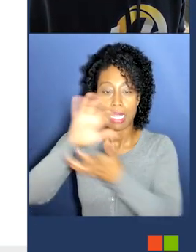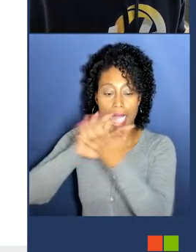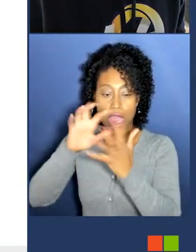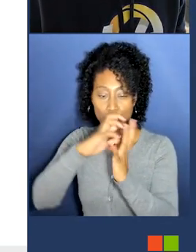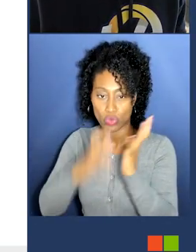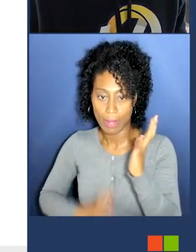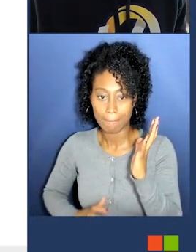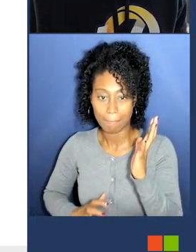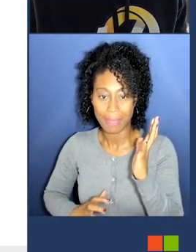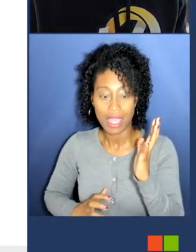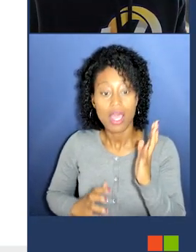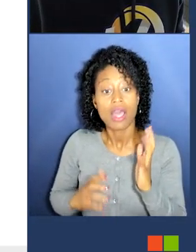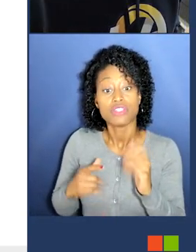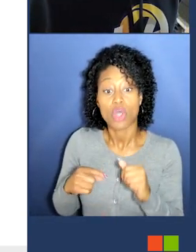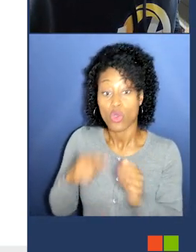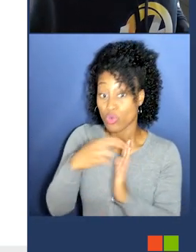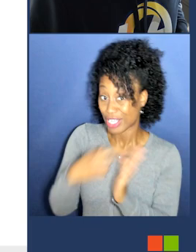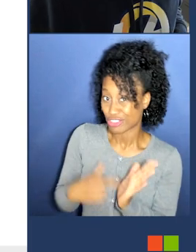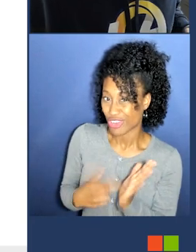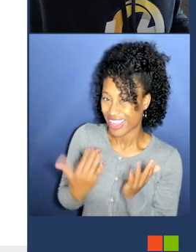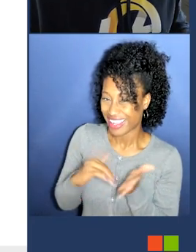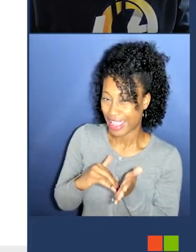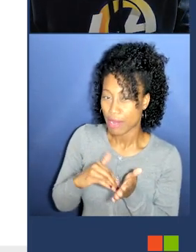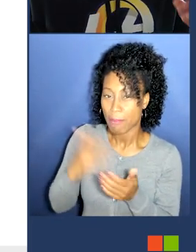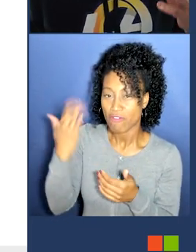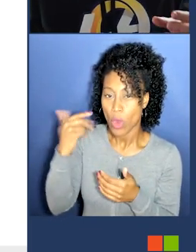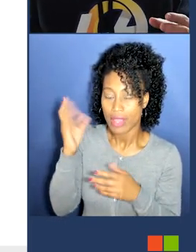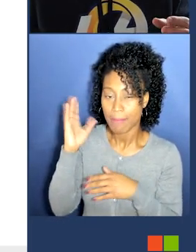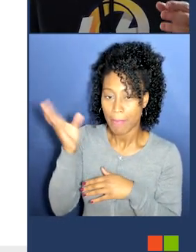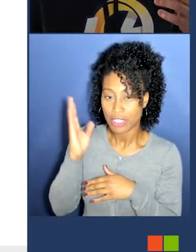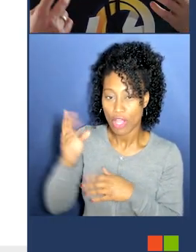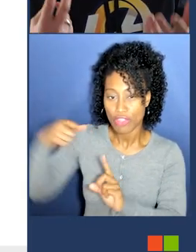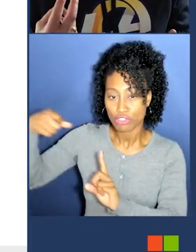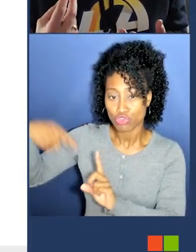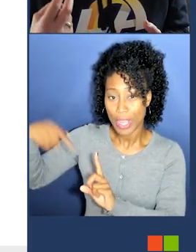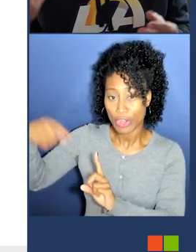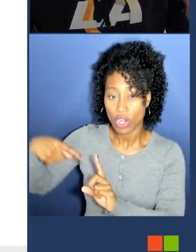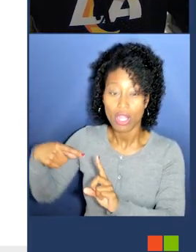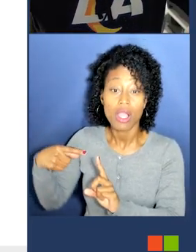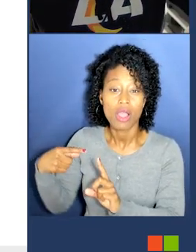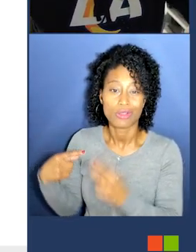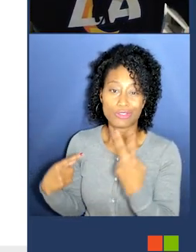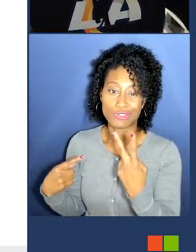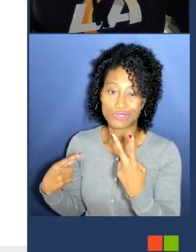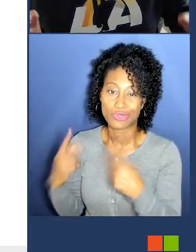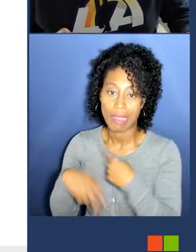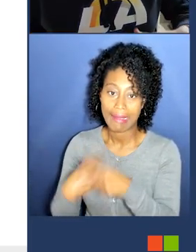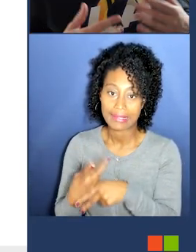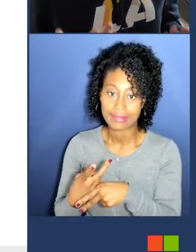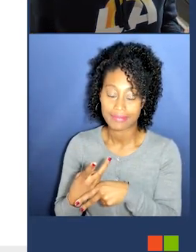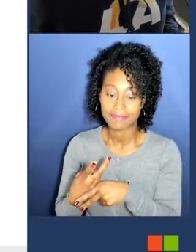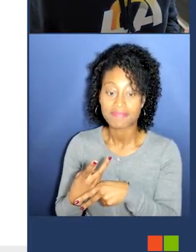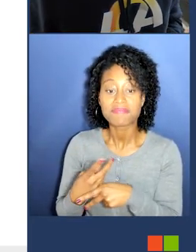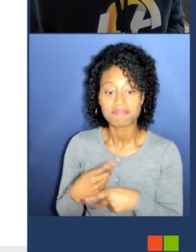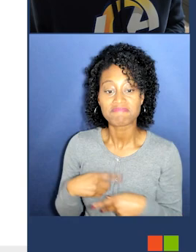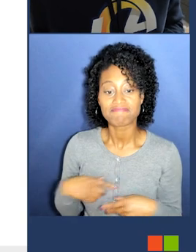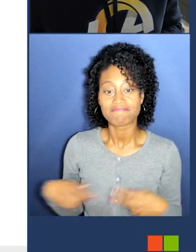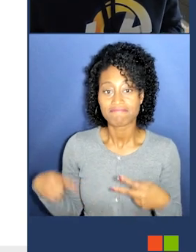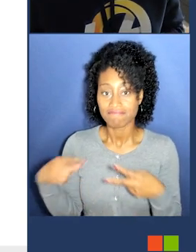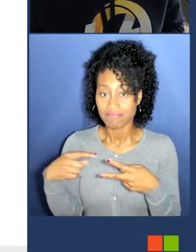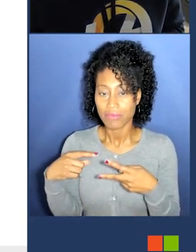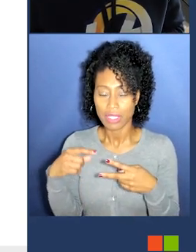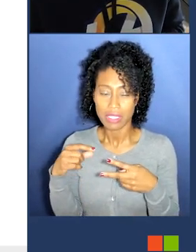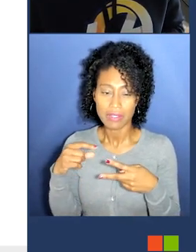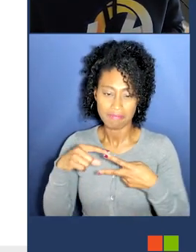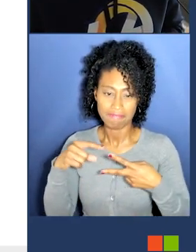function. As I said in the presentation before, trigger, we only have two trigger types, so Azure function